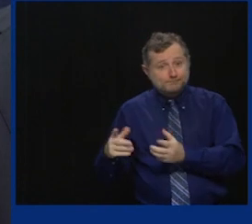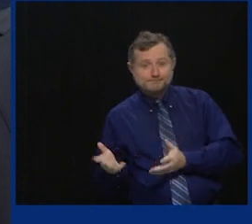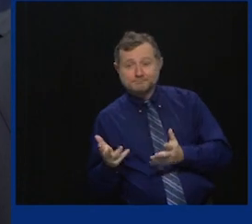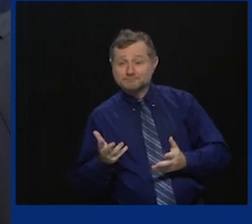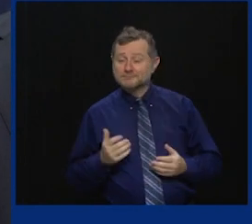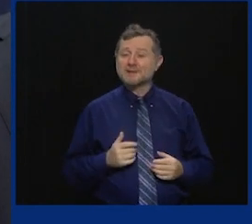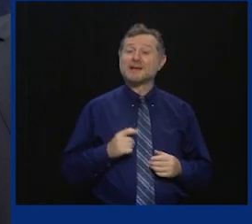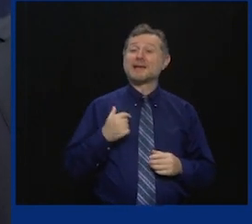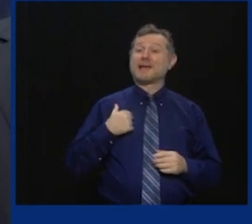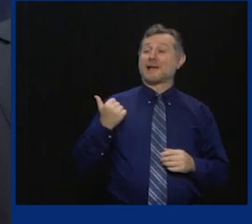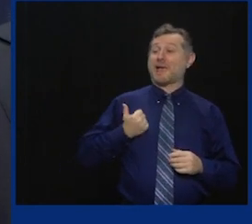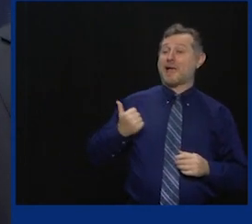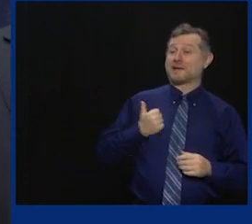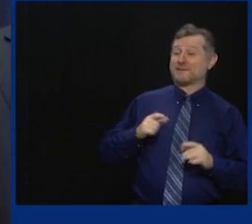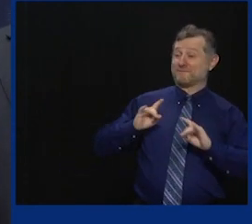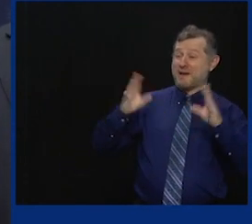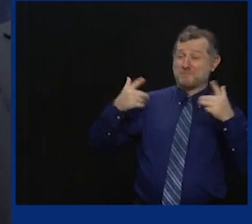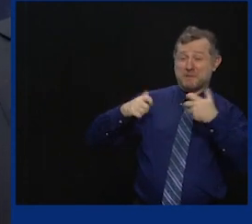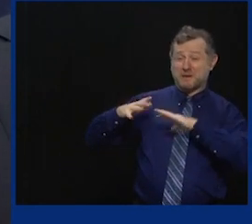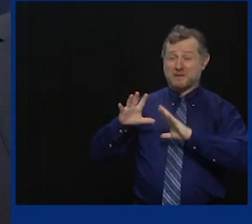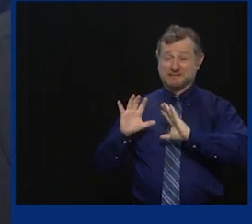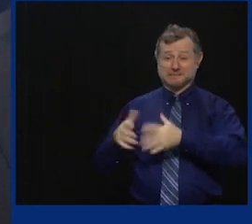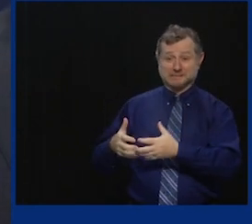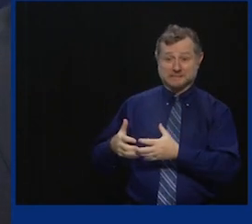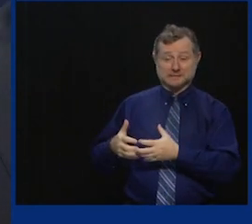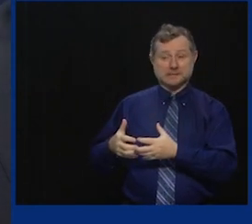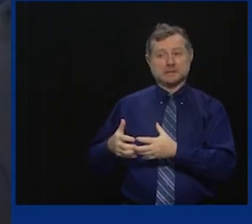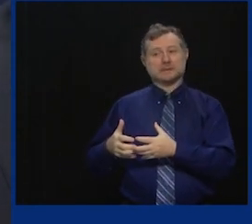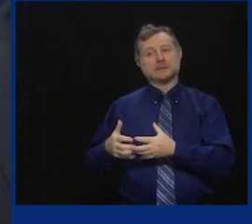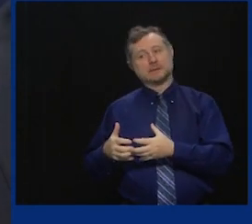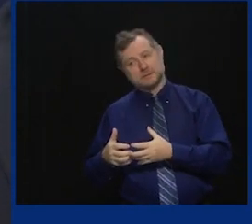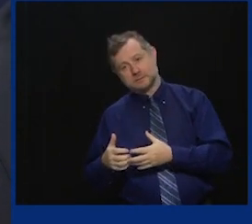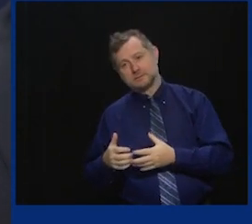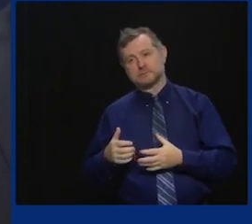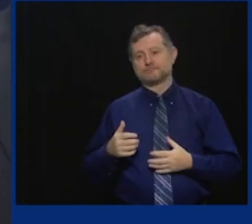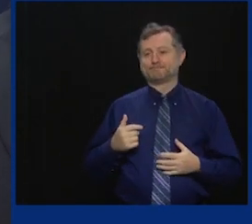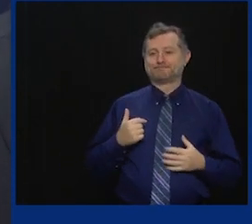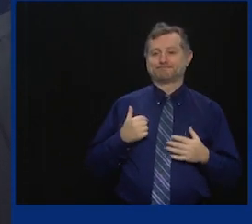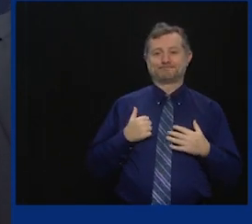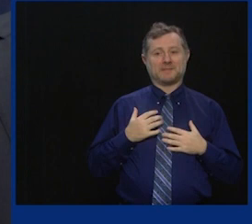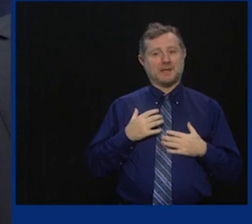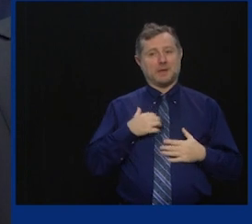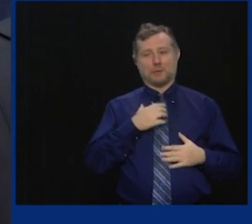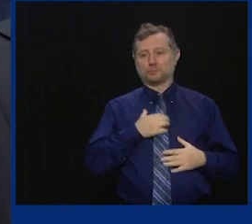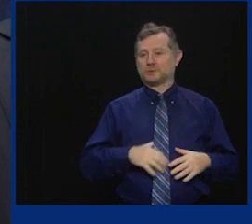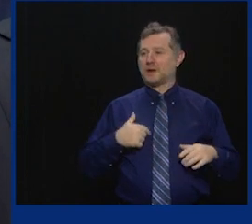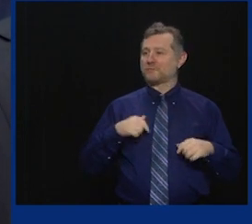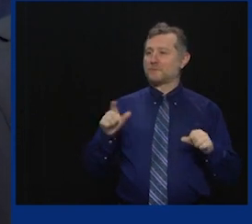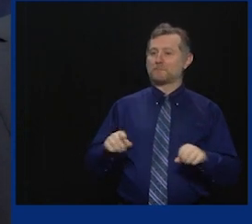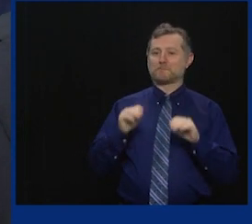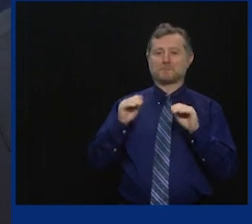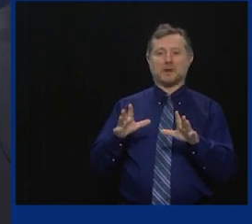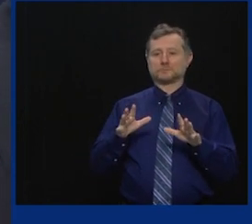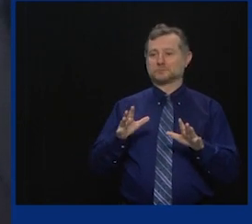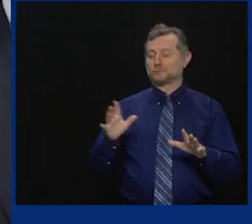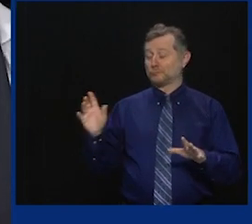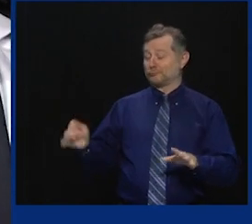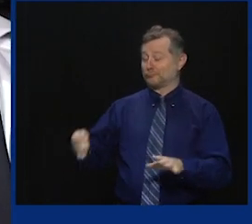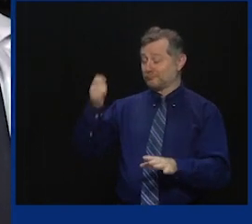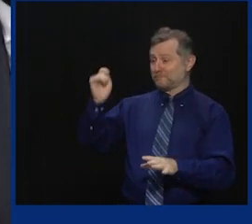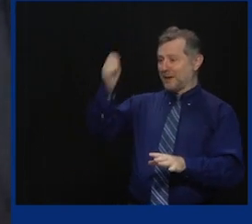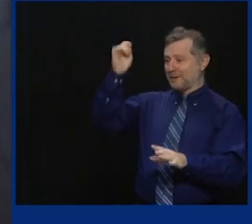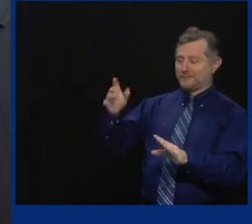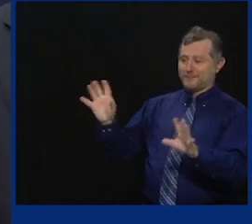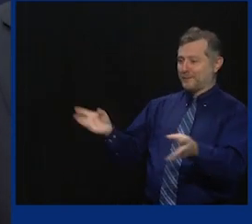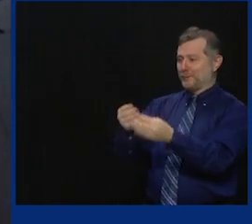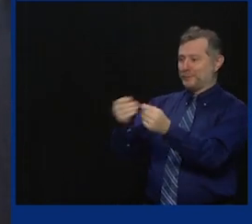Again, I wish I had a magic wand that solved that as well. But I do believe that